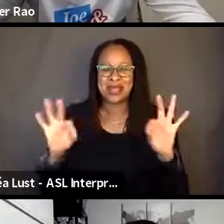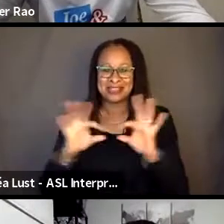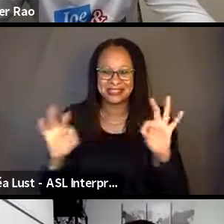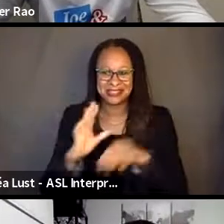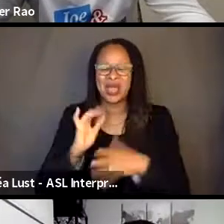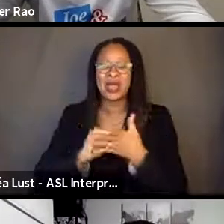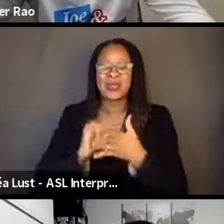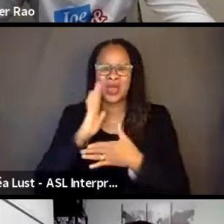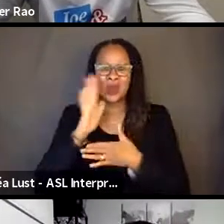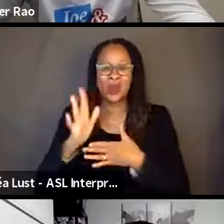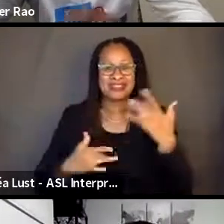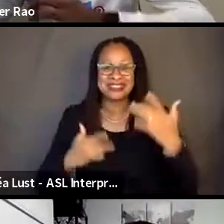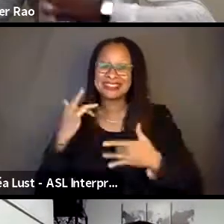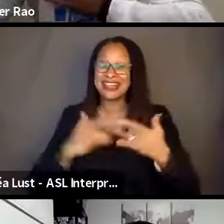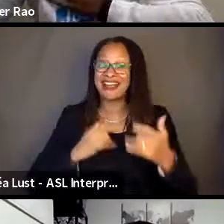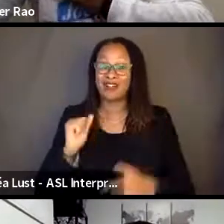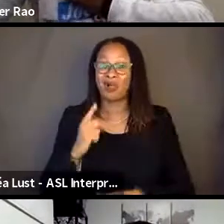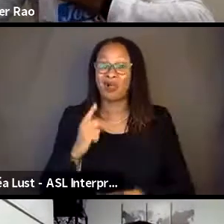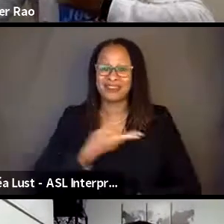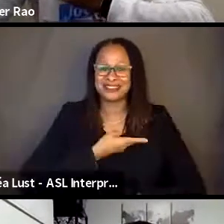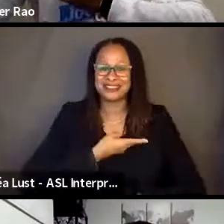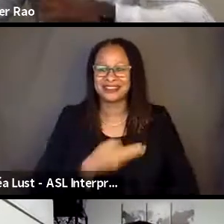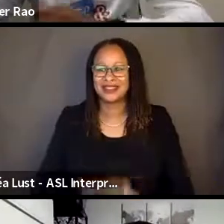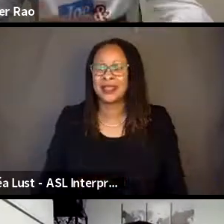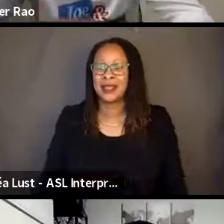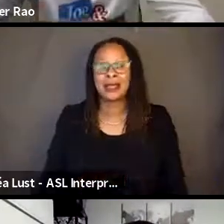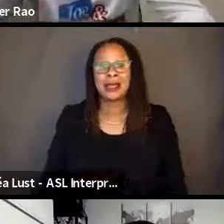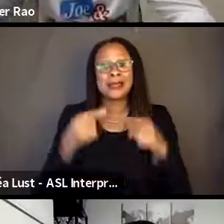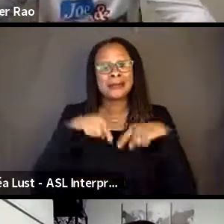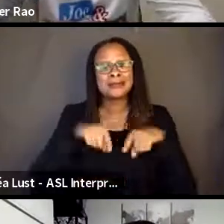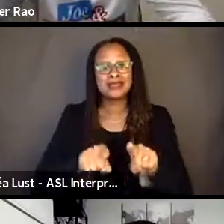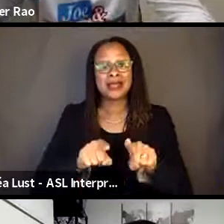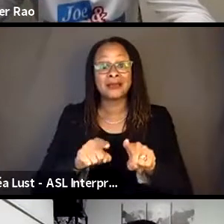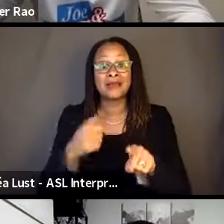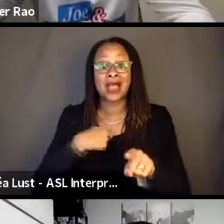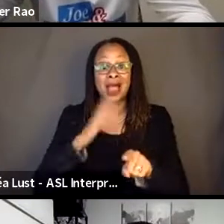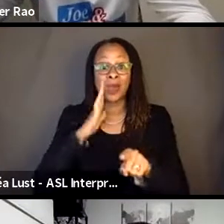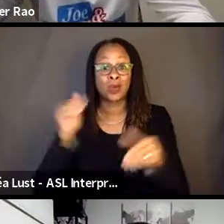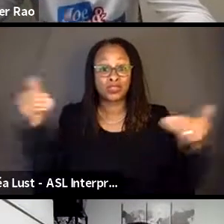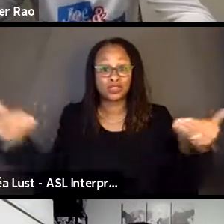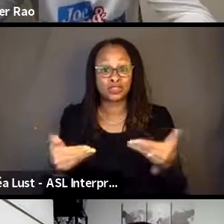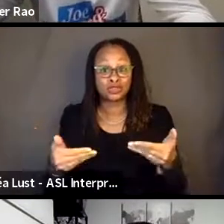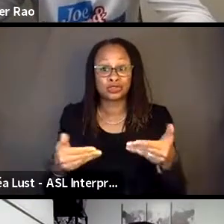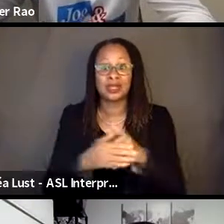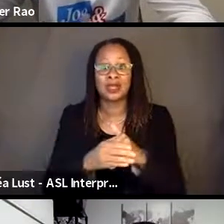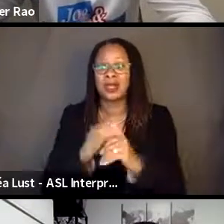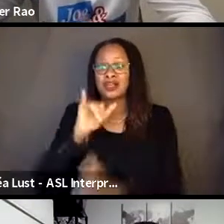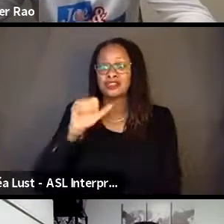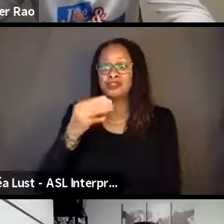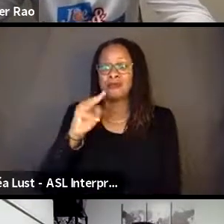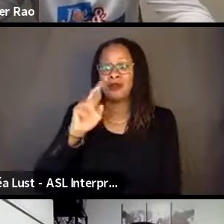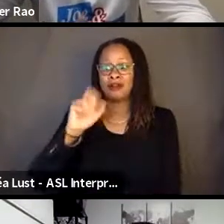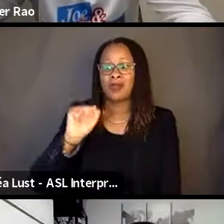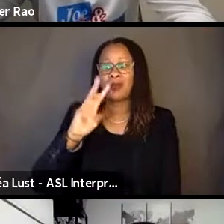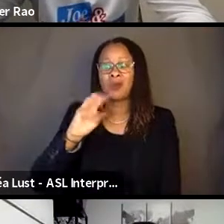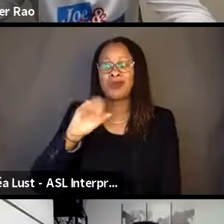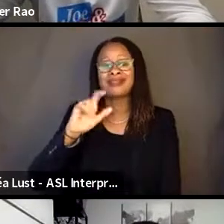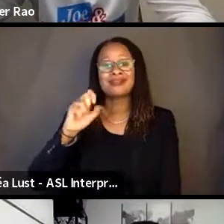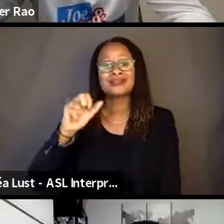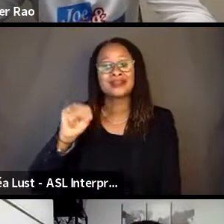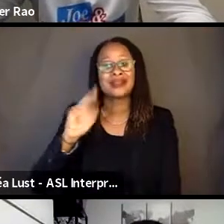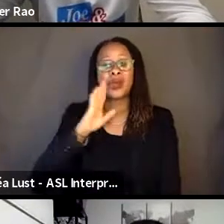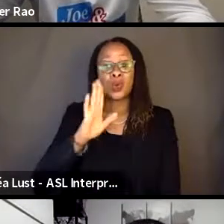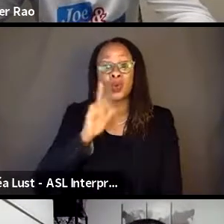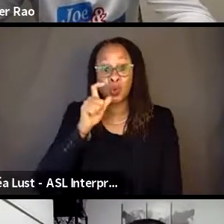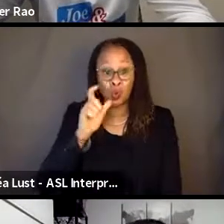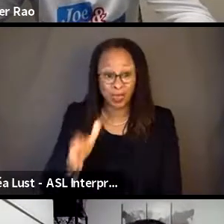will excite all of us. But in the meantime, I'm going to introduce Jamar Wilson, who will